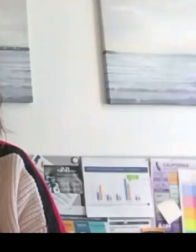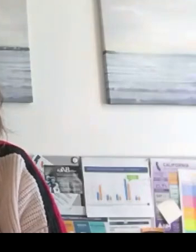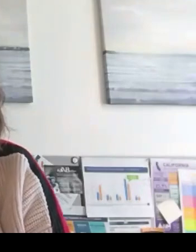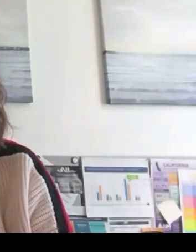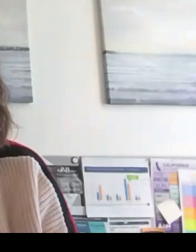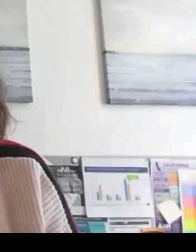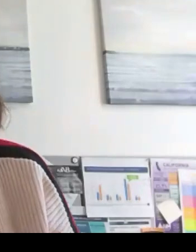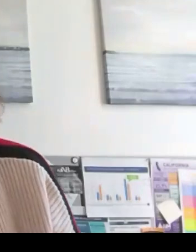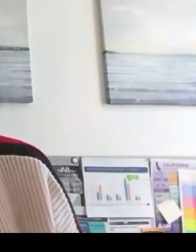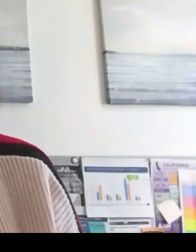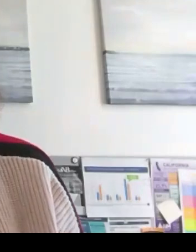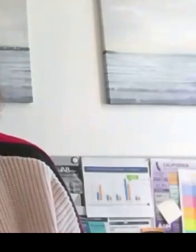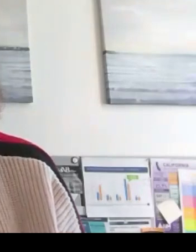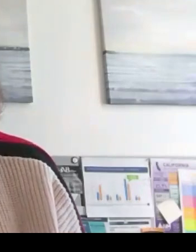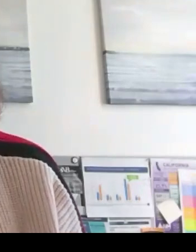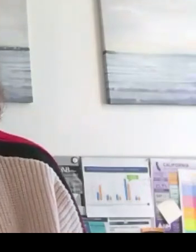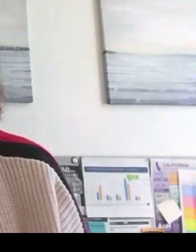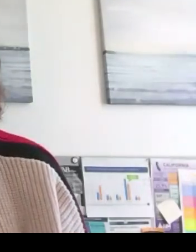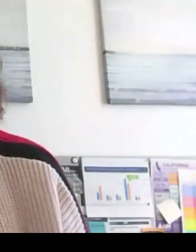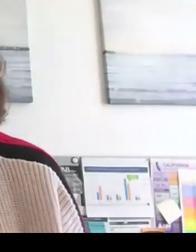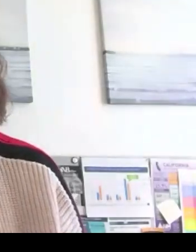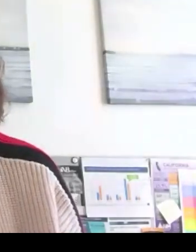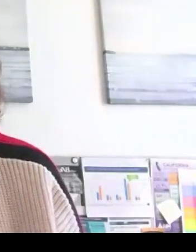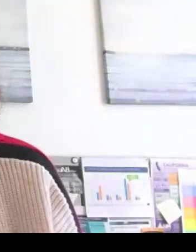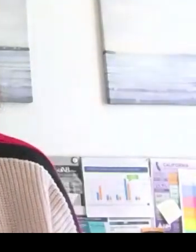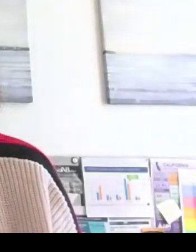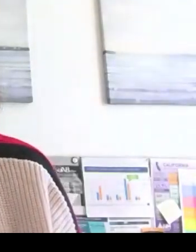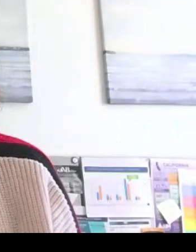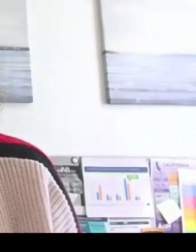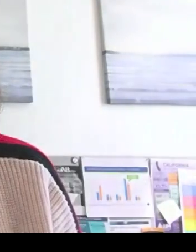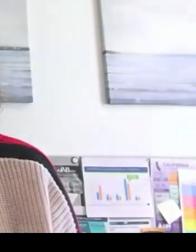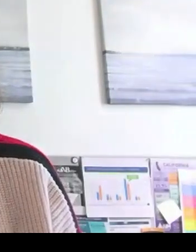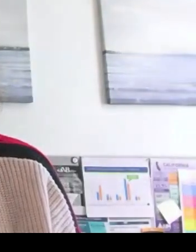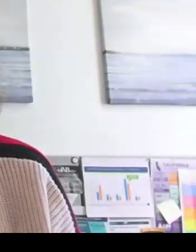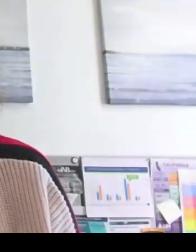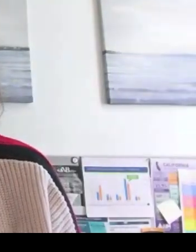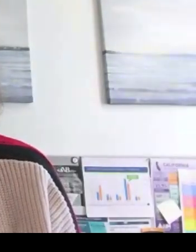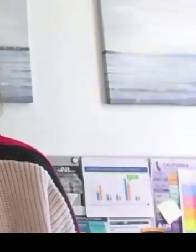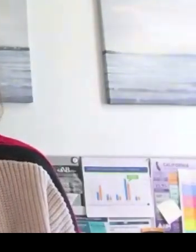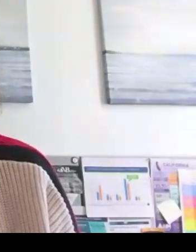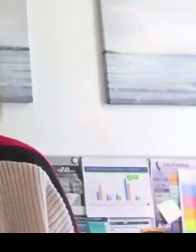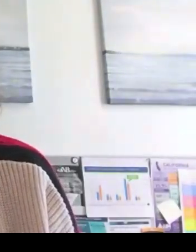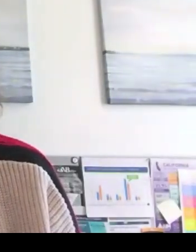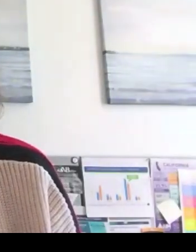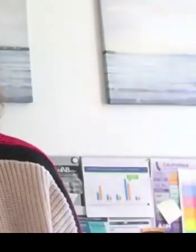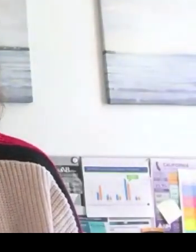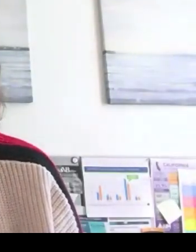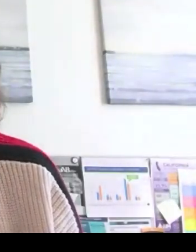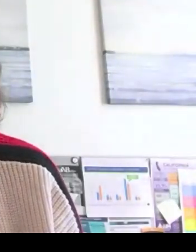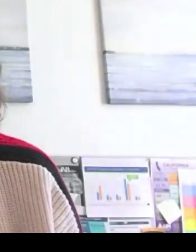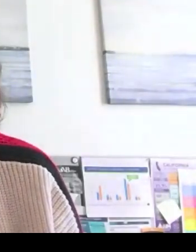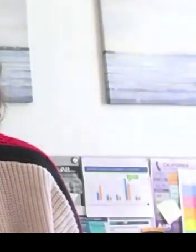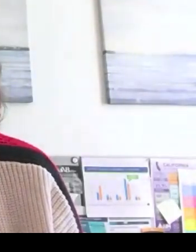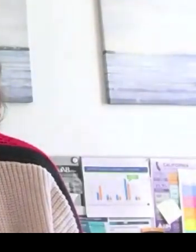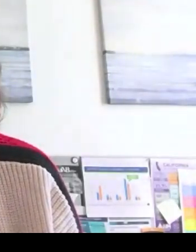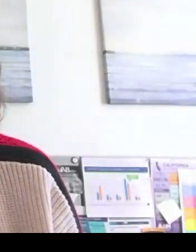That's great, Carlos. Thank you. I'm going to have to add this to my list. I'm very inspired to go read this book. So thank you, Kim, for joining us. If you could pass